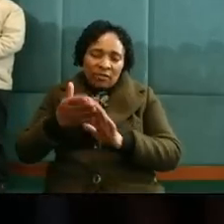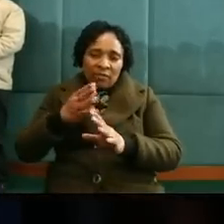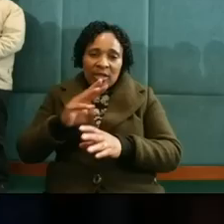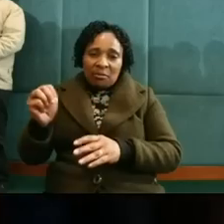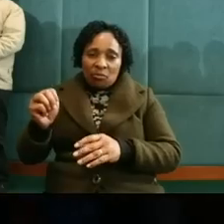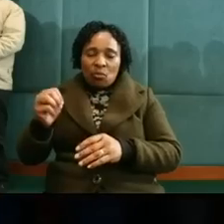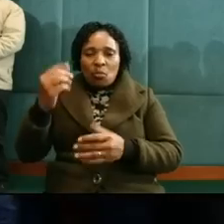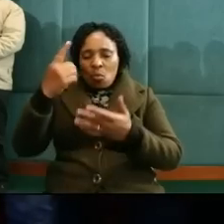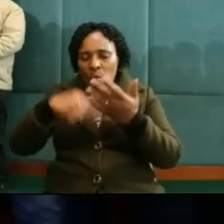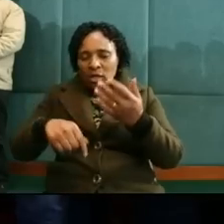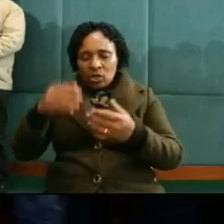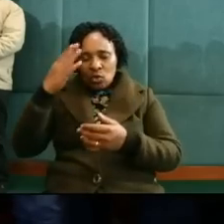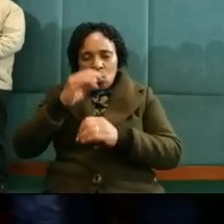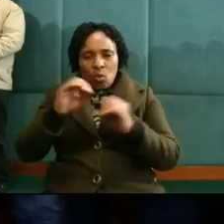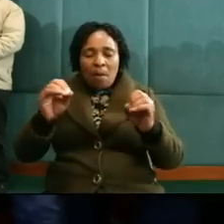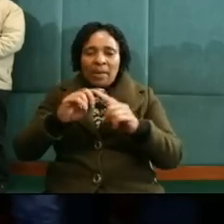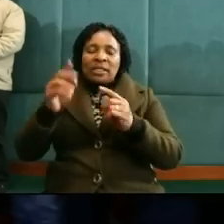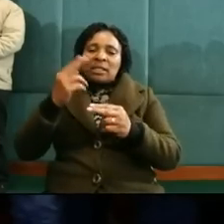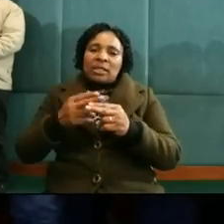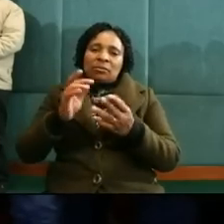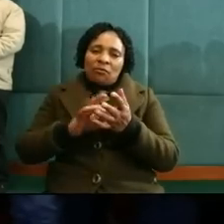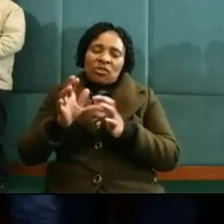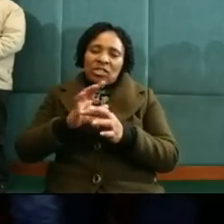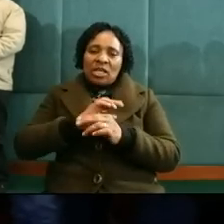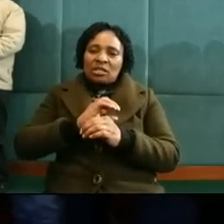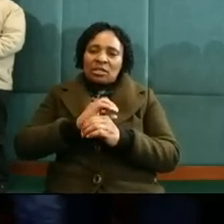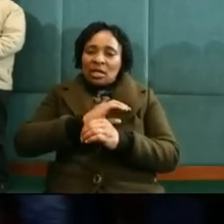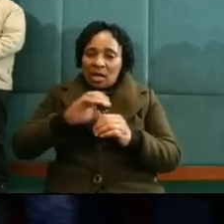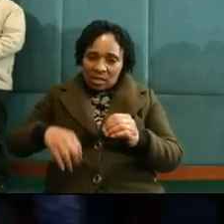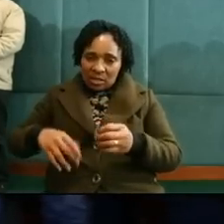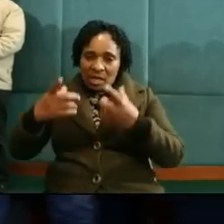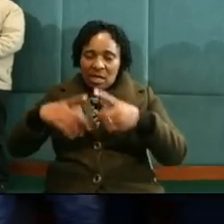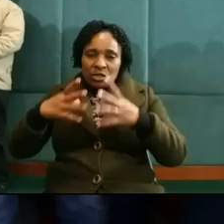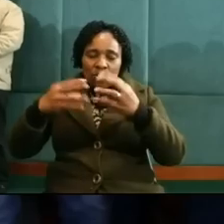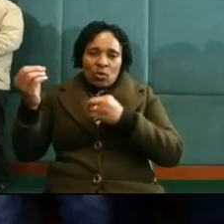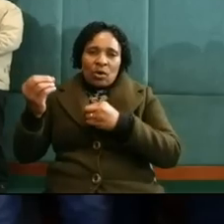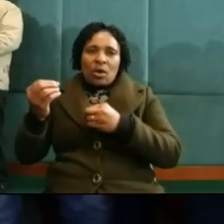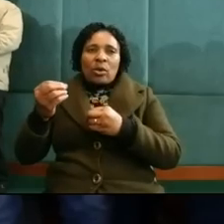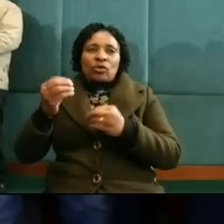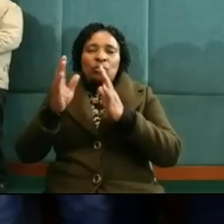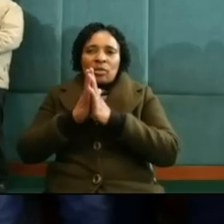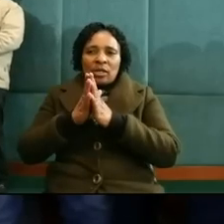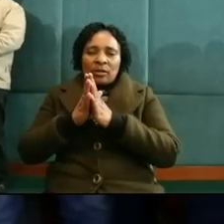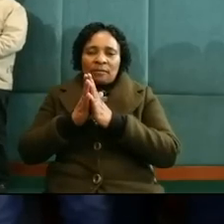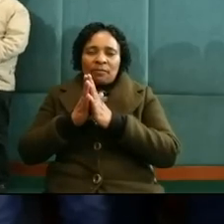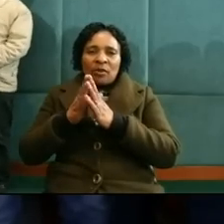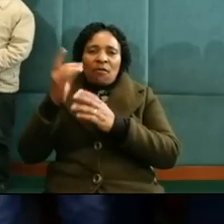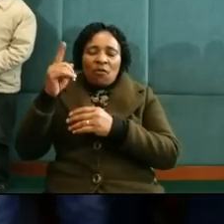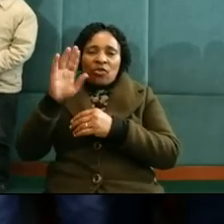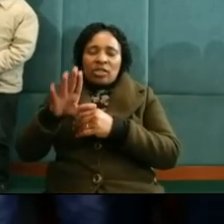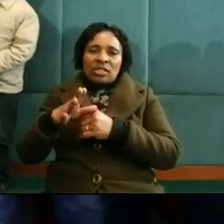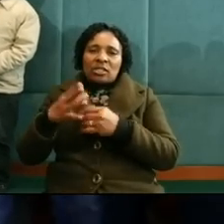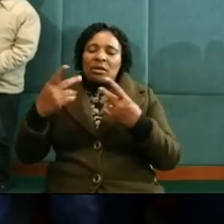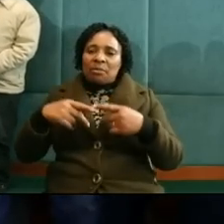they're doing. But in the name of Jesus, let it go. We're going to pray two prayers today. I'm going to pray for these